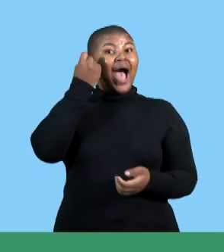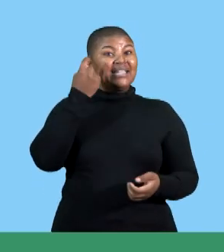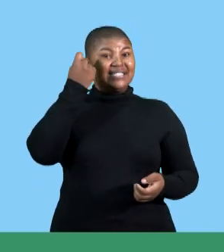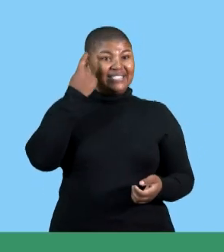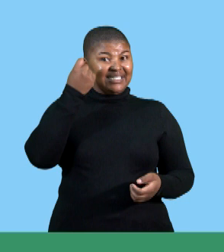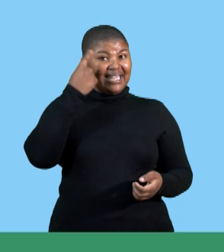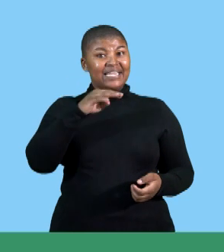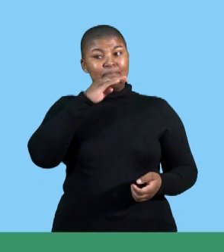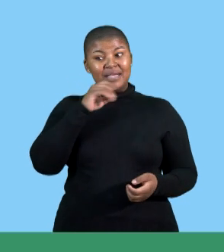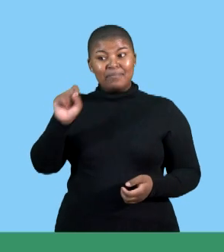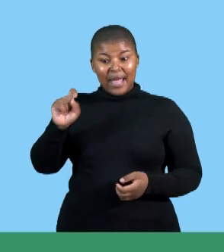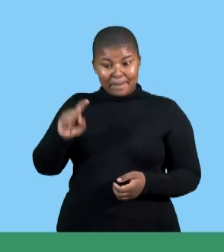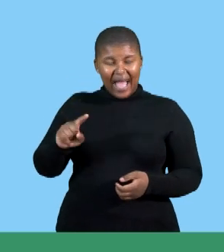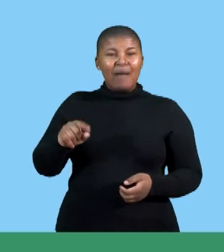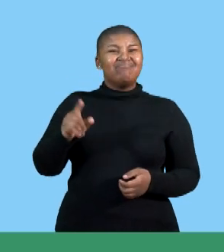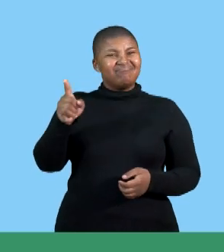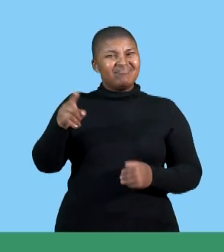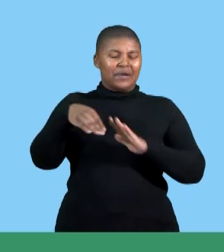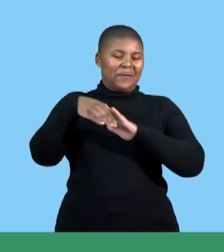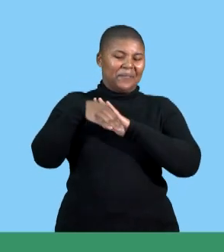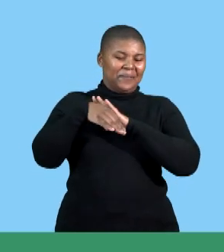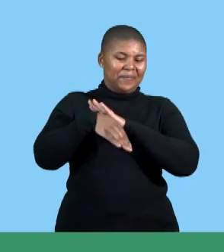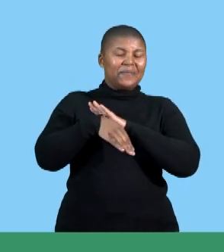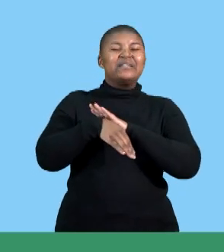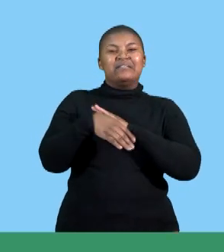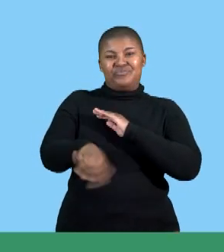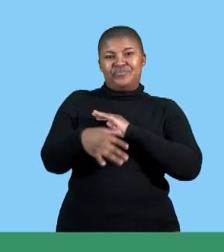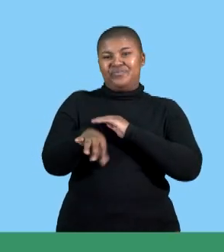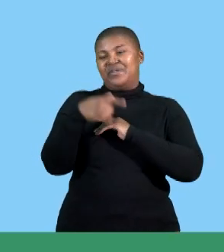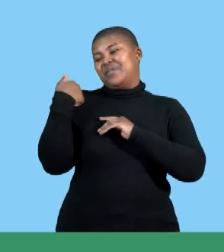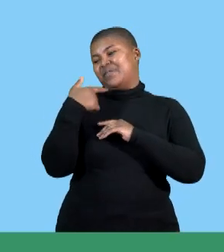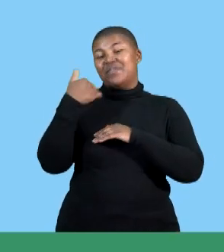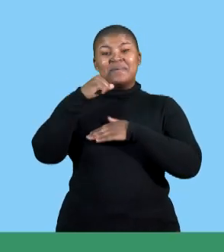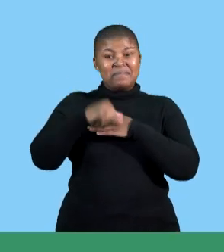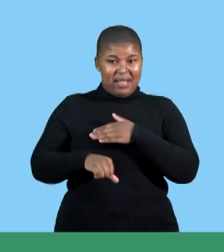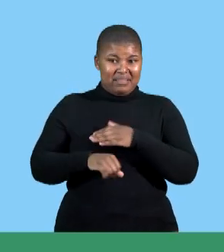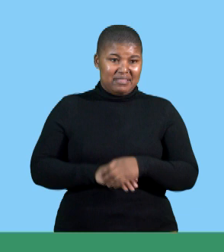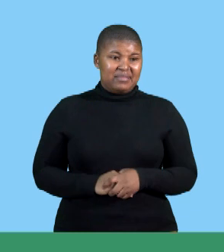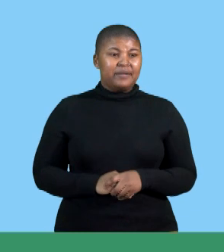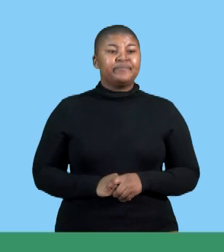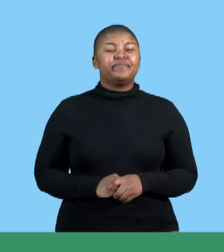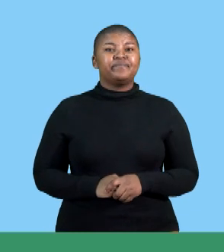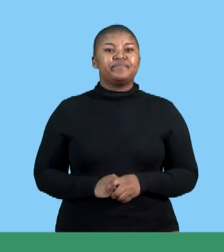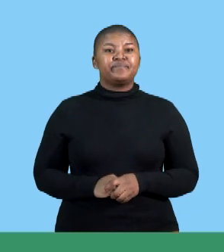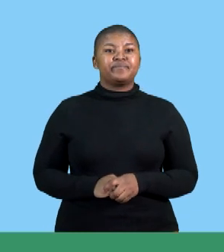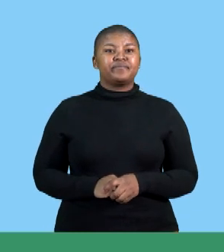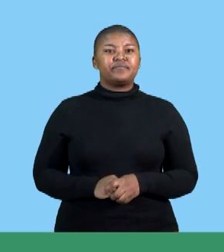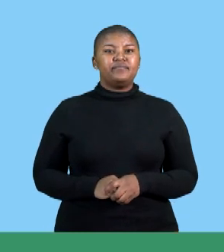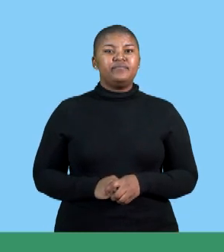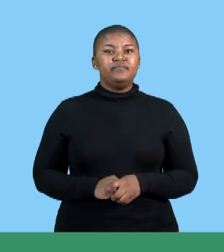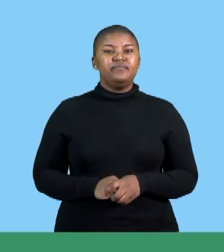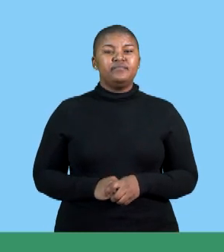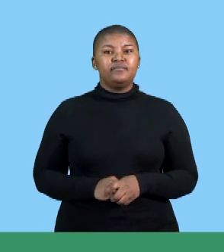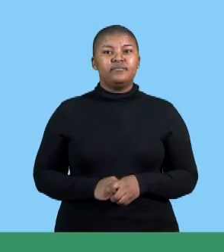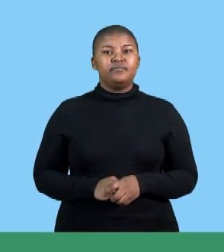understand that. So the toy sales or the income from the toys have been declining, or the profit have been declining for the past